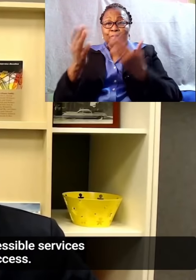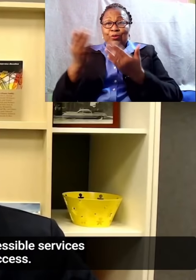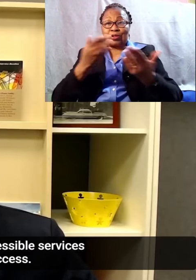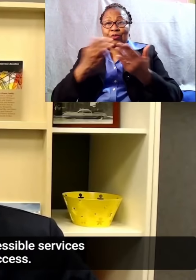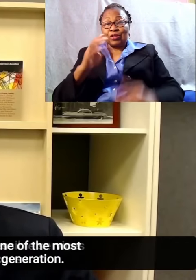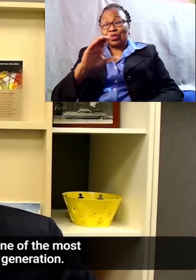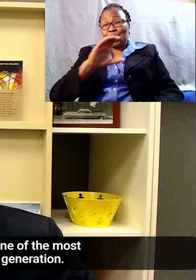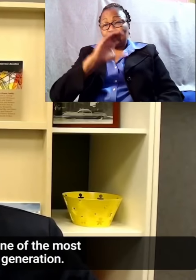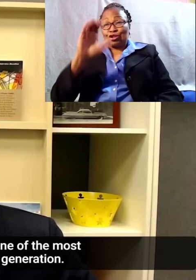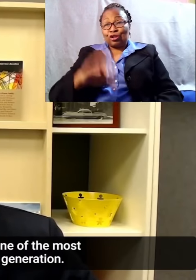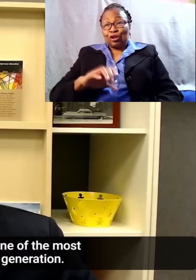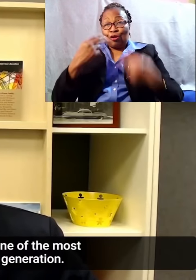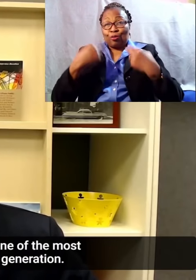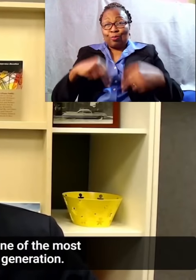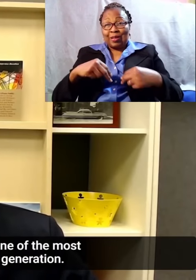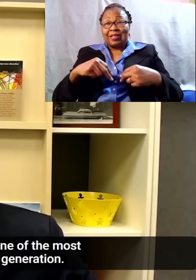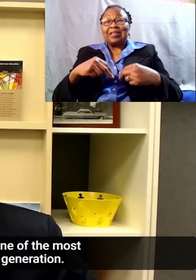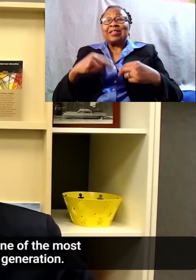chicagohumanities.org/access.